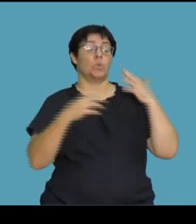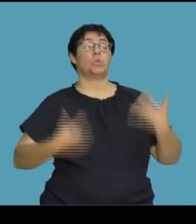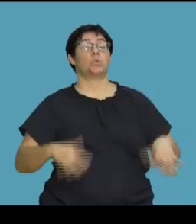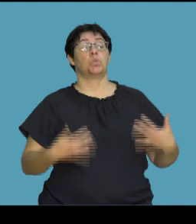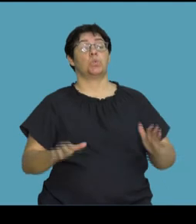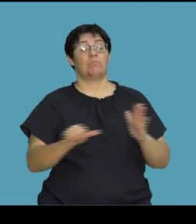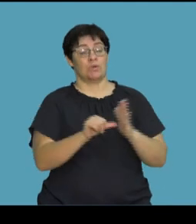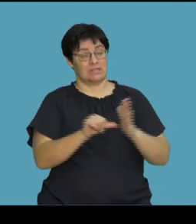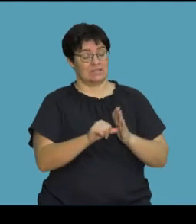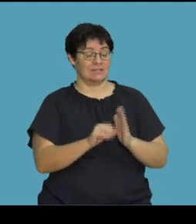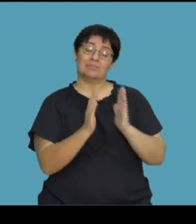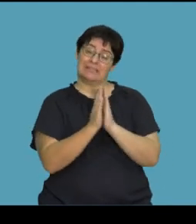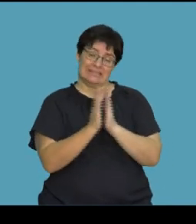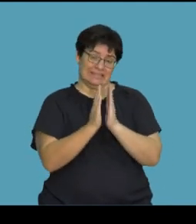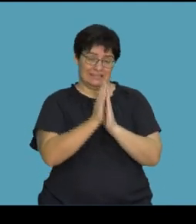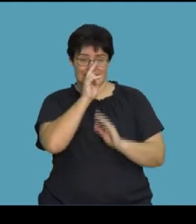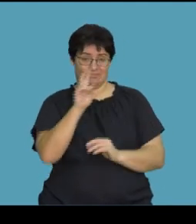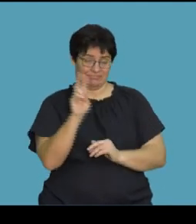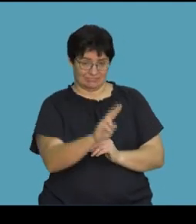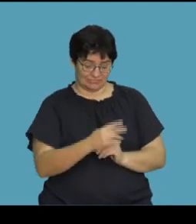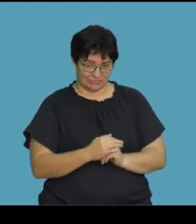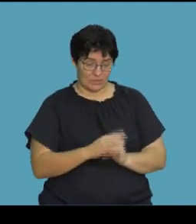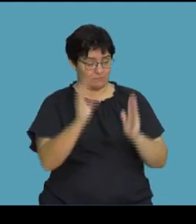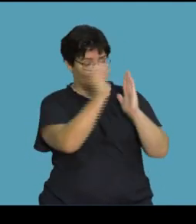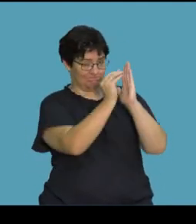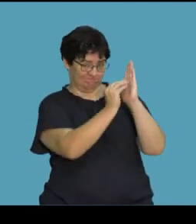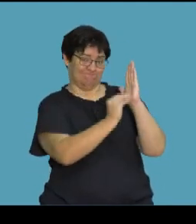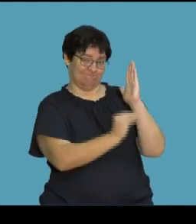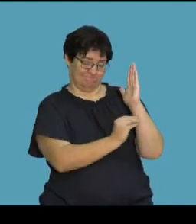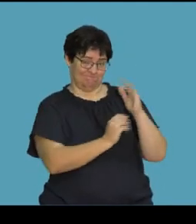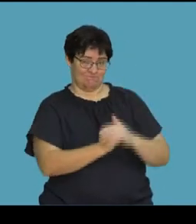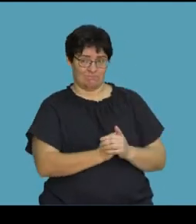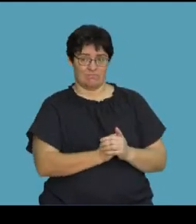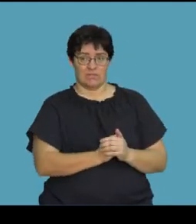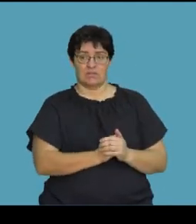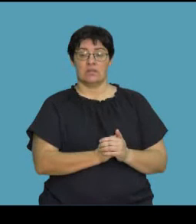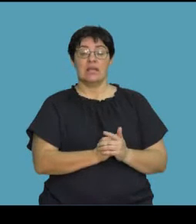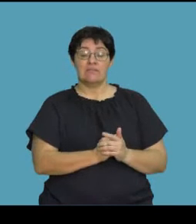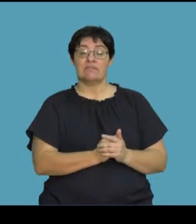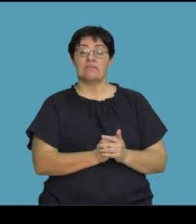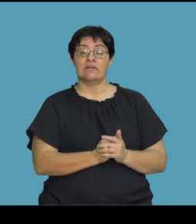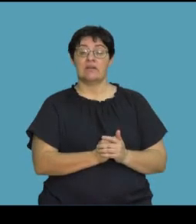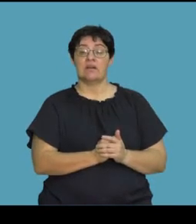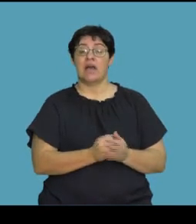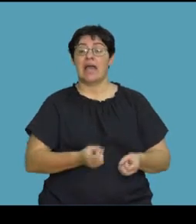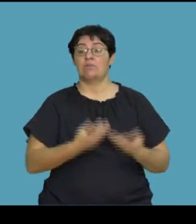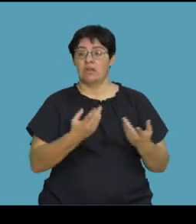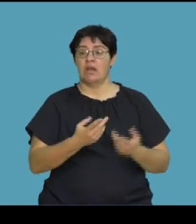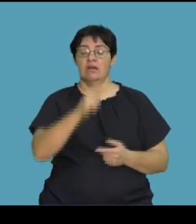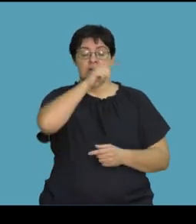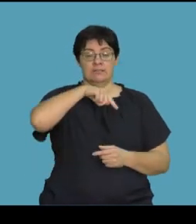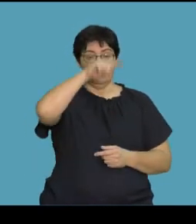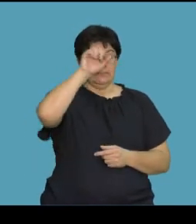important. I need you guys to please look at these and write them down. If the expression root of